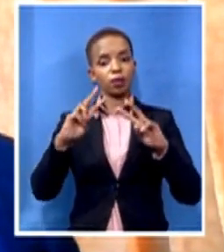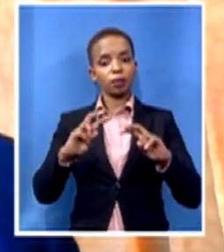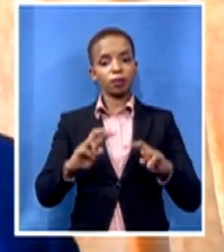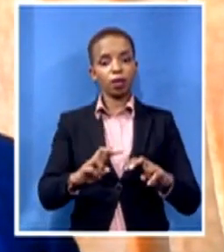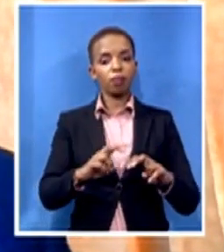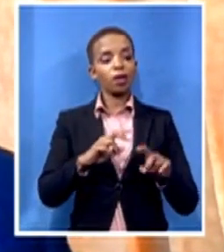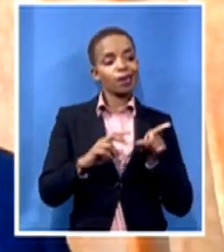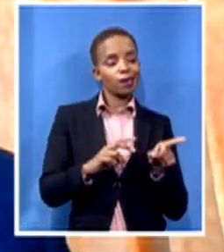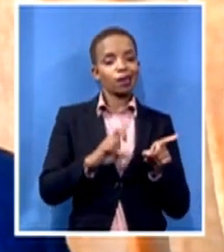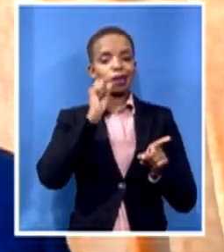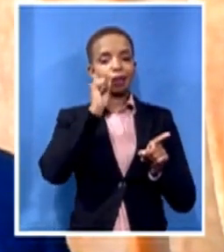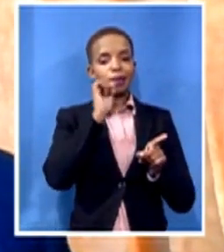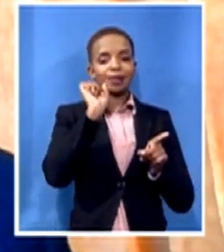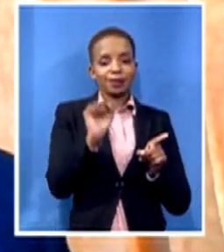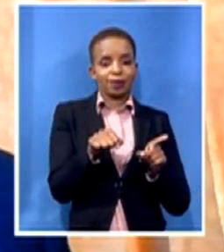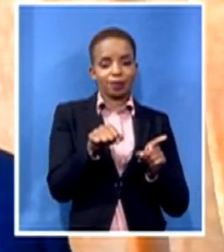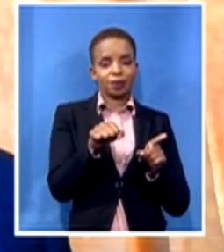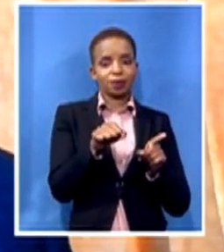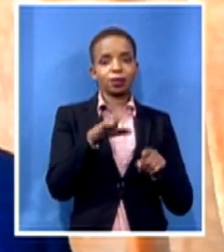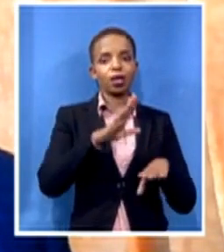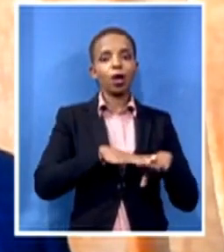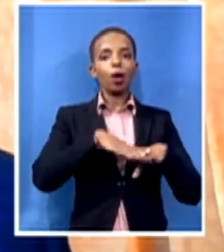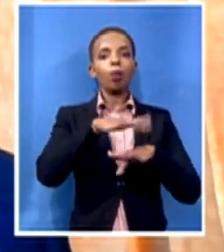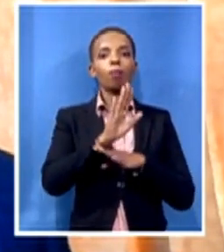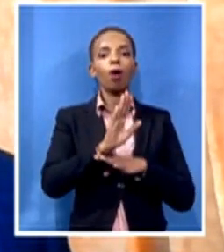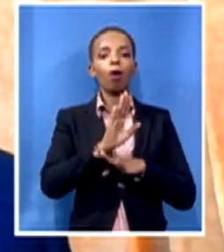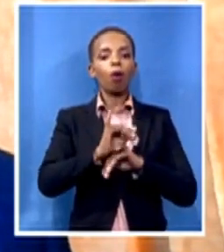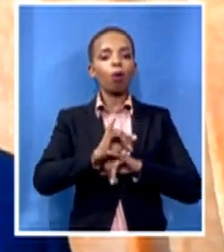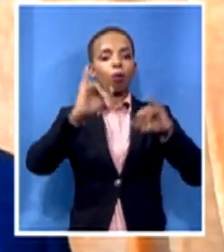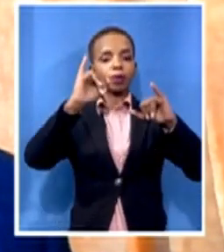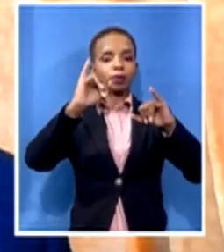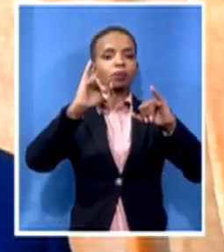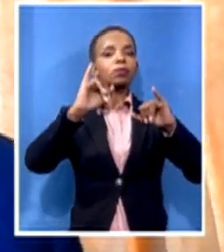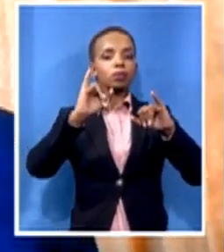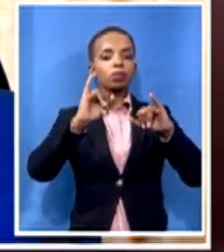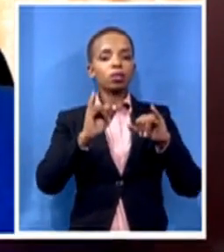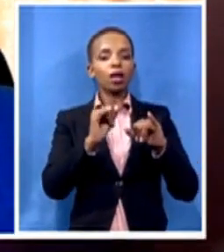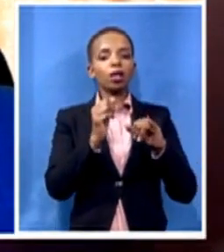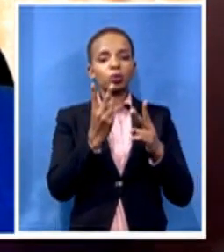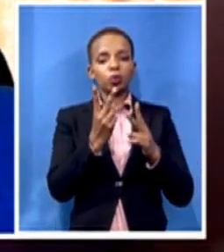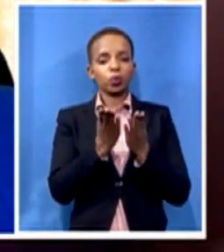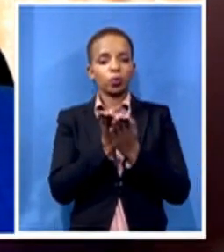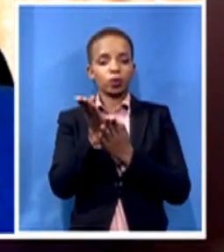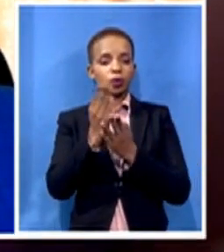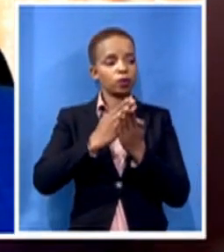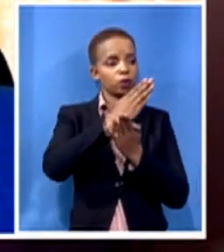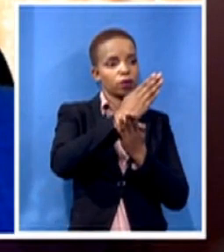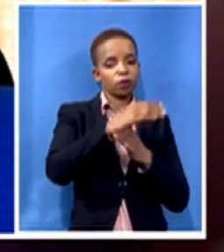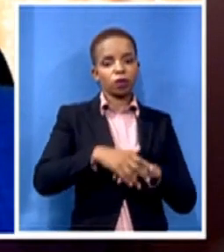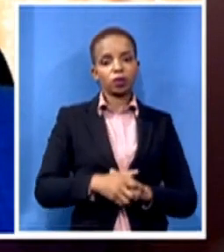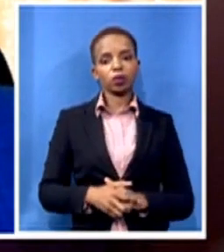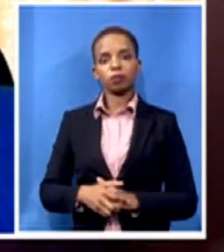a worse outcome of infection are two different things. Right. Still so much to learn about